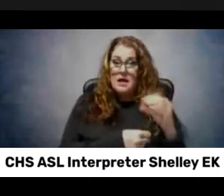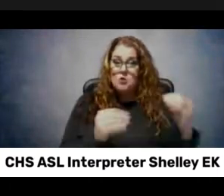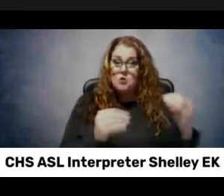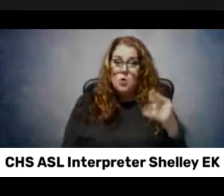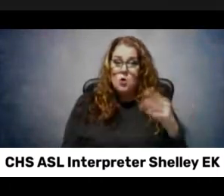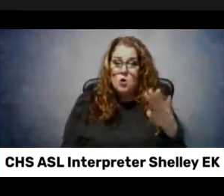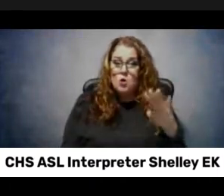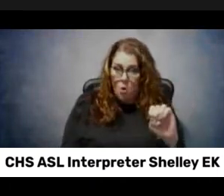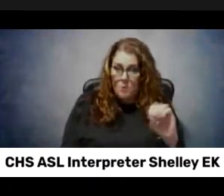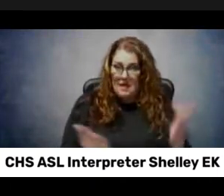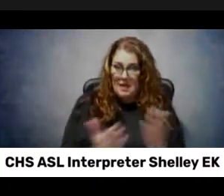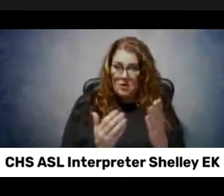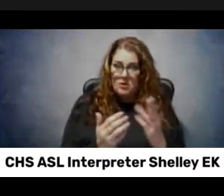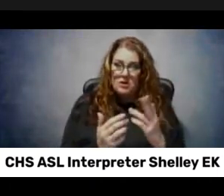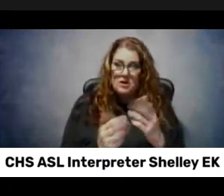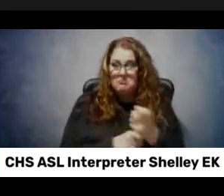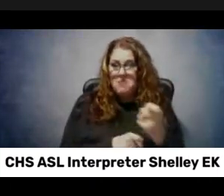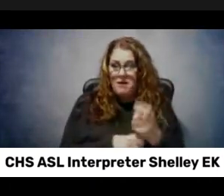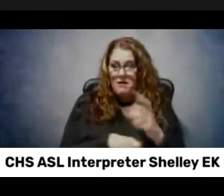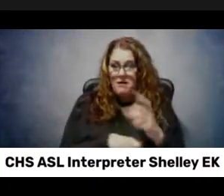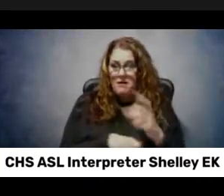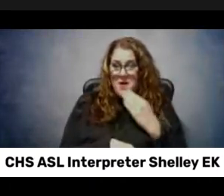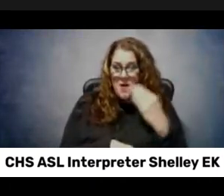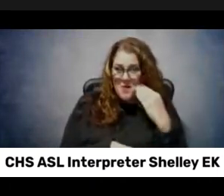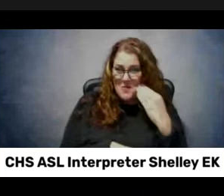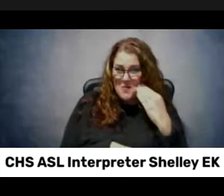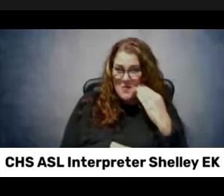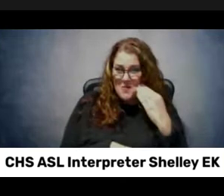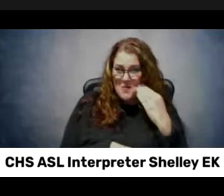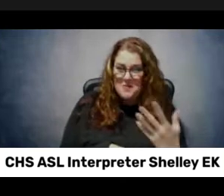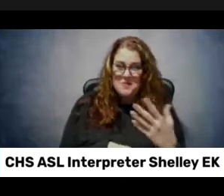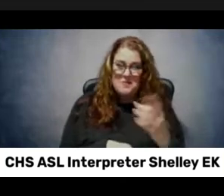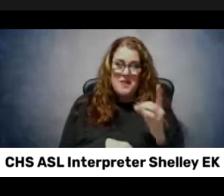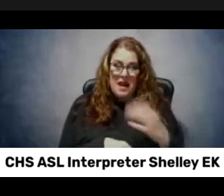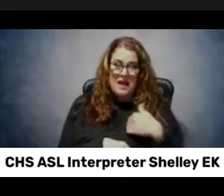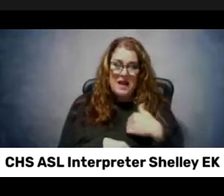here," which is a pun on home. Hate has no home here.